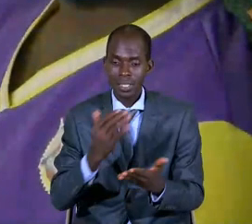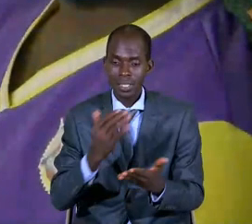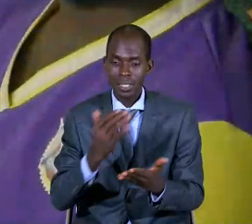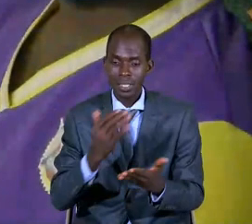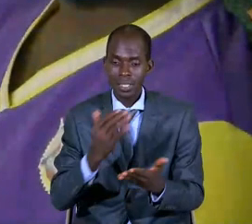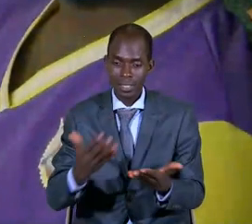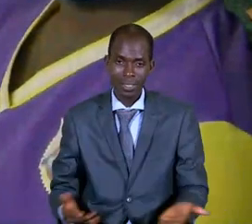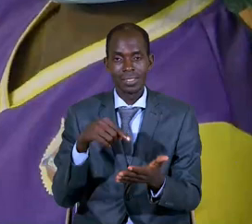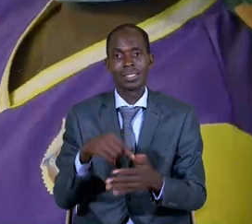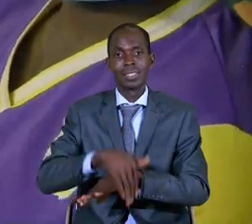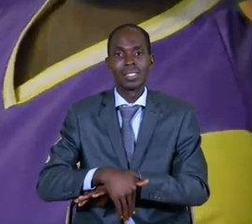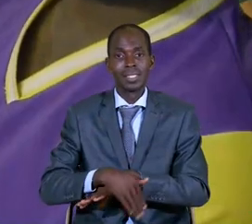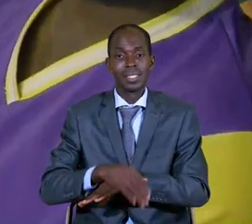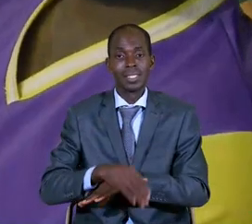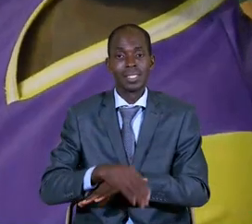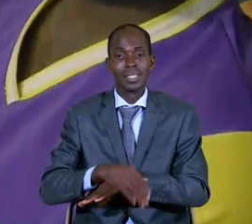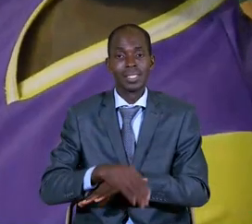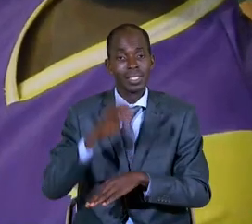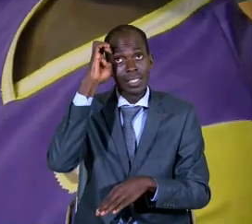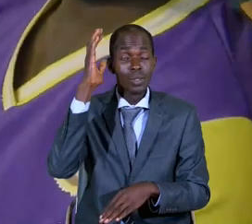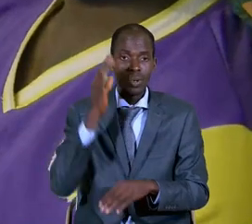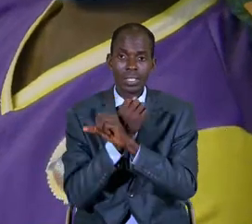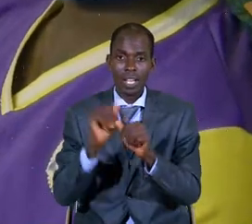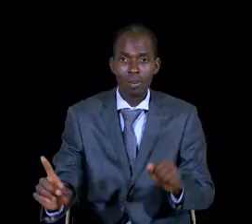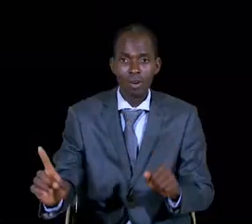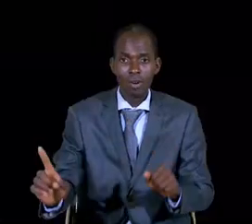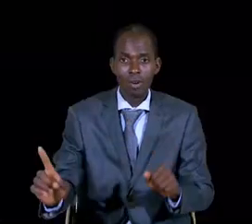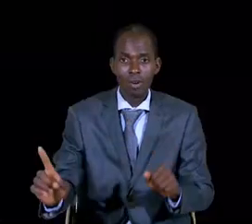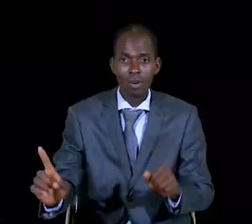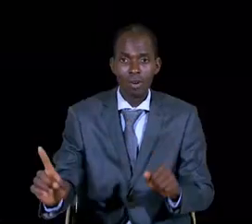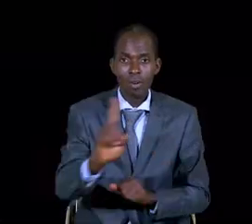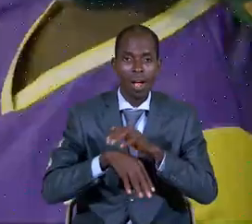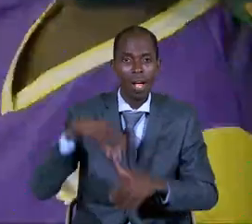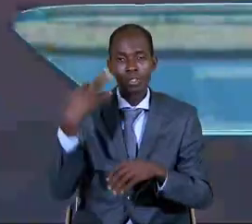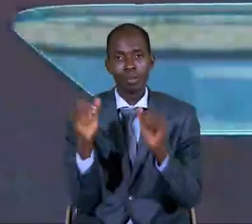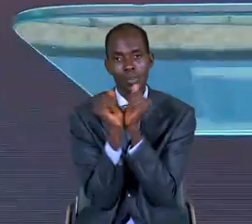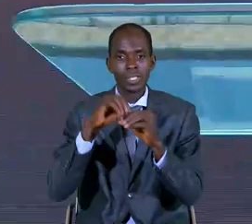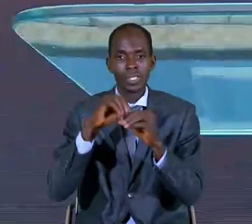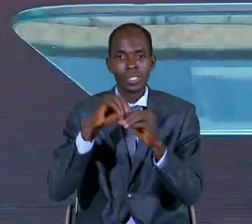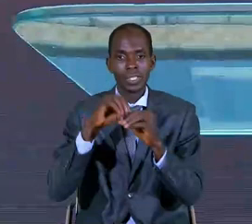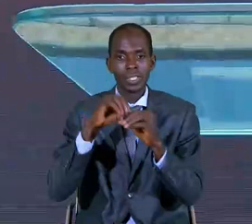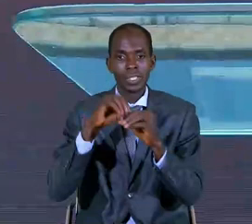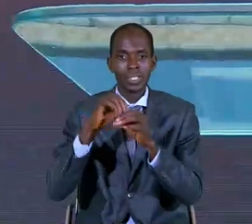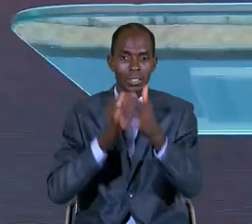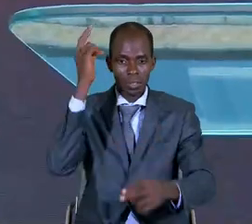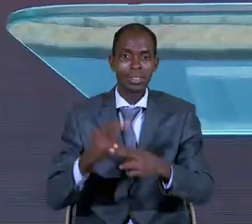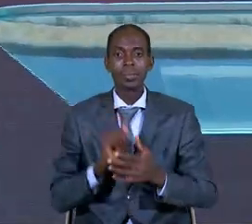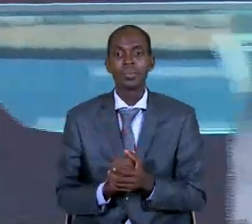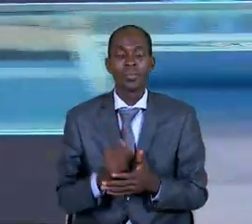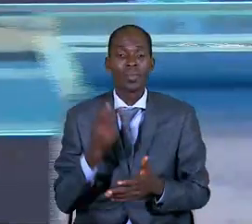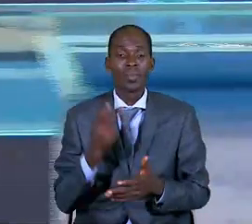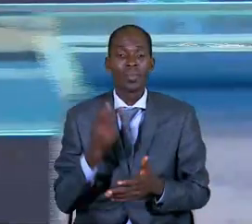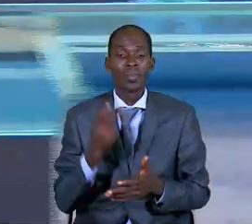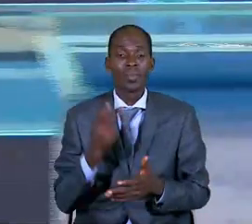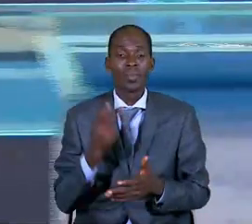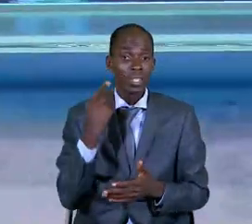will save everyone out of bondage in Jesus' name. Look at the